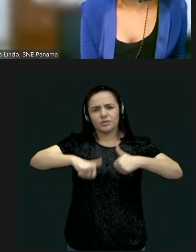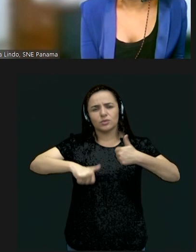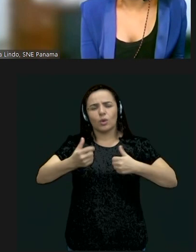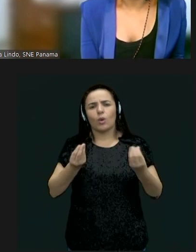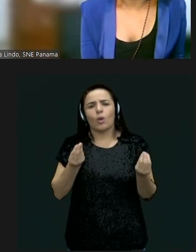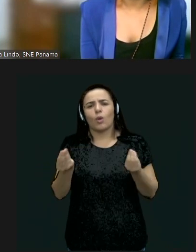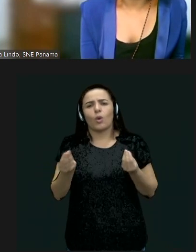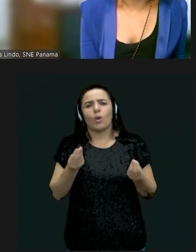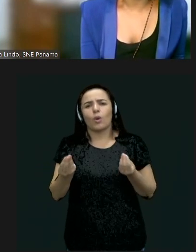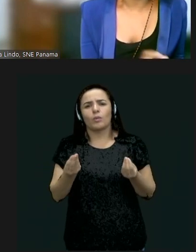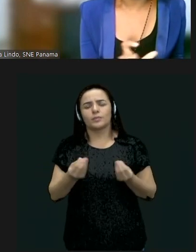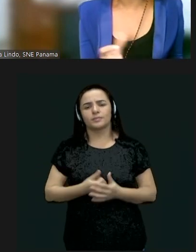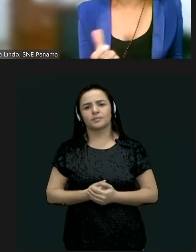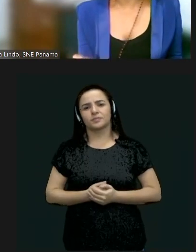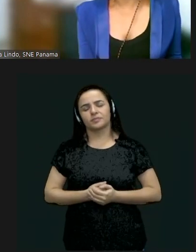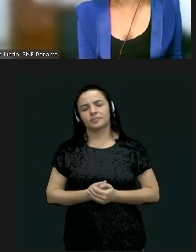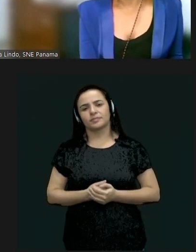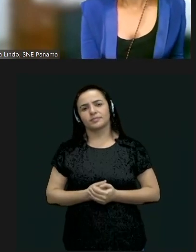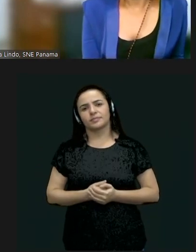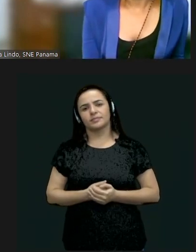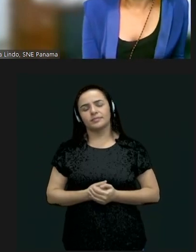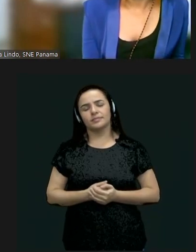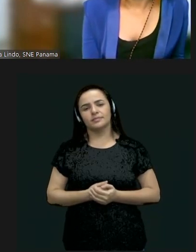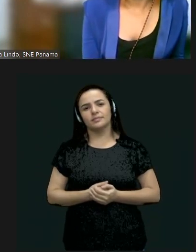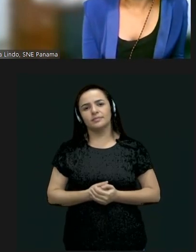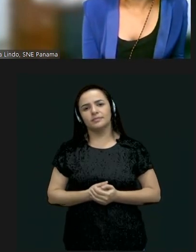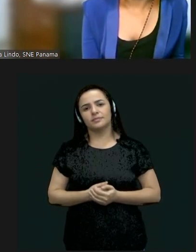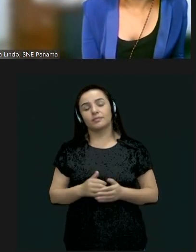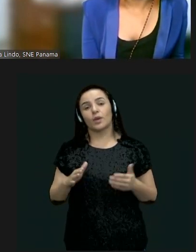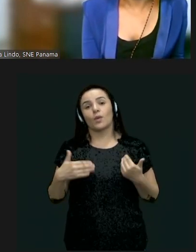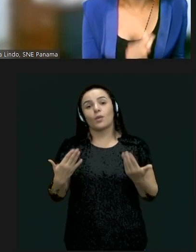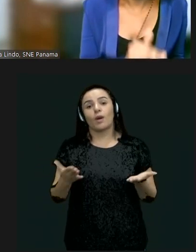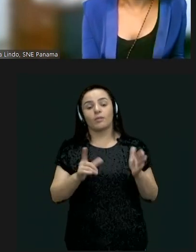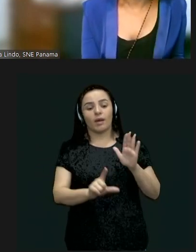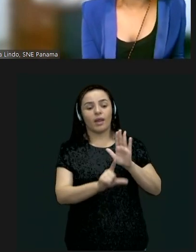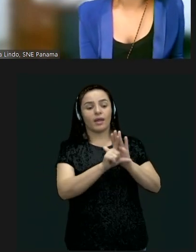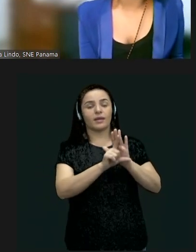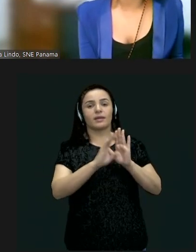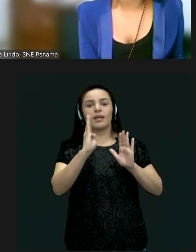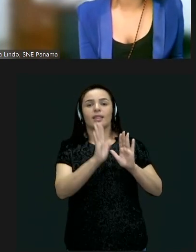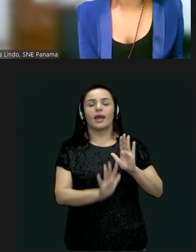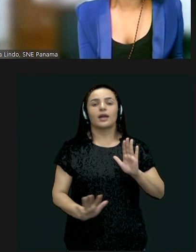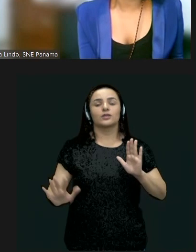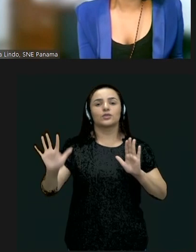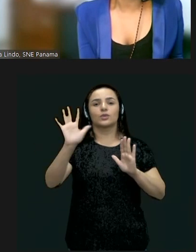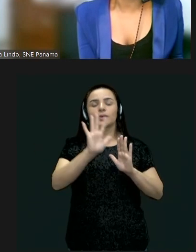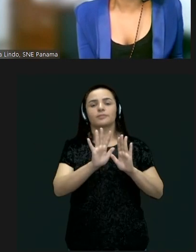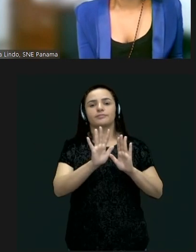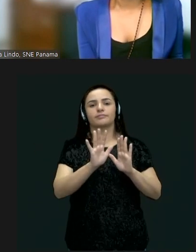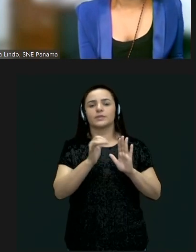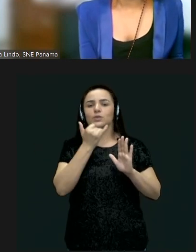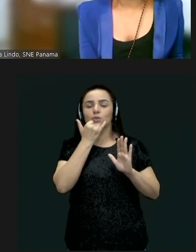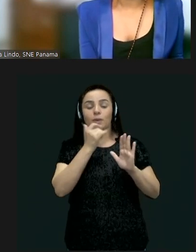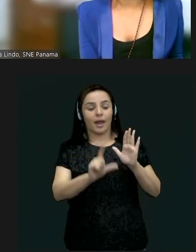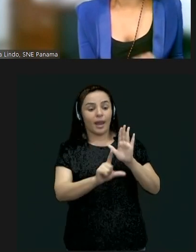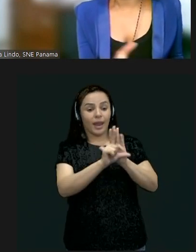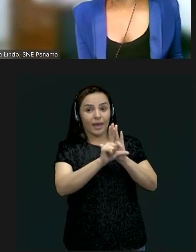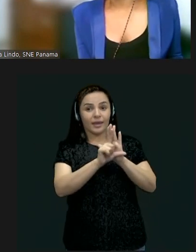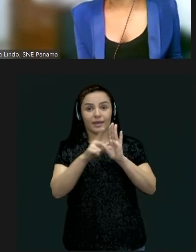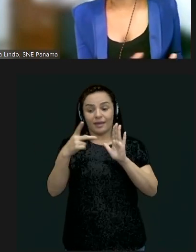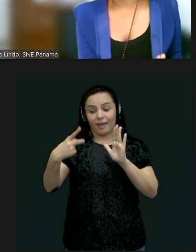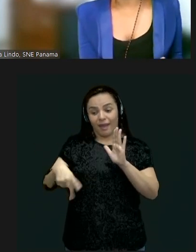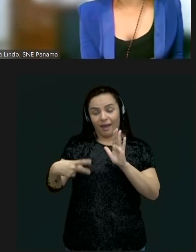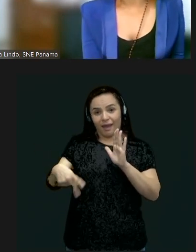the different national regulation have to achieve in order to adapt the